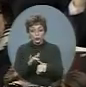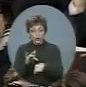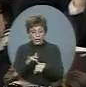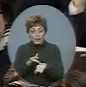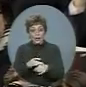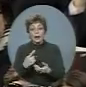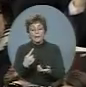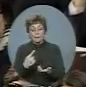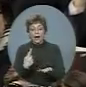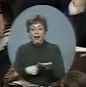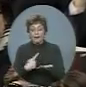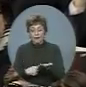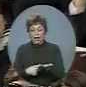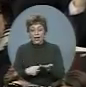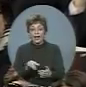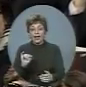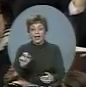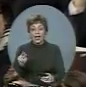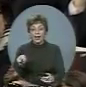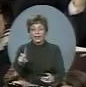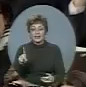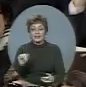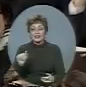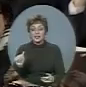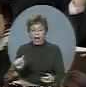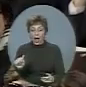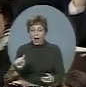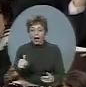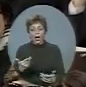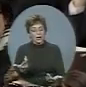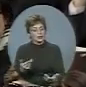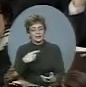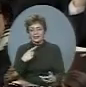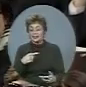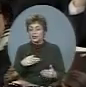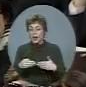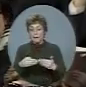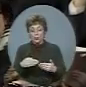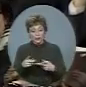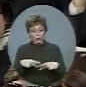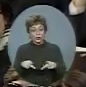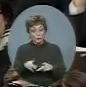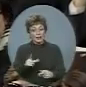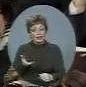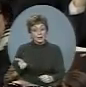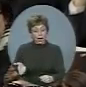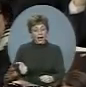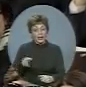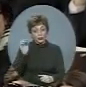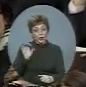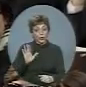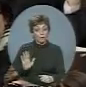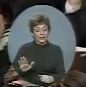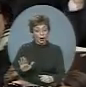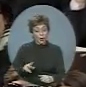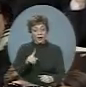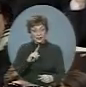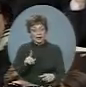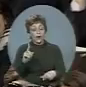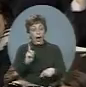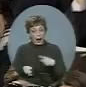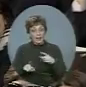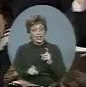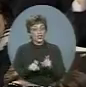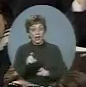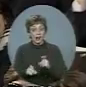taking will jeopardize the police investigation into the Air India Terrorism Act. The Liberal Party has no excuse for that